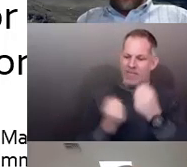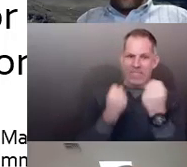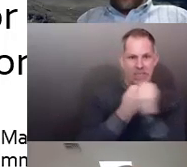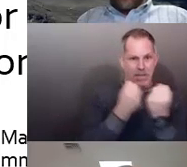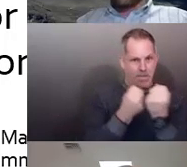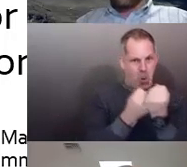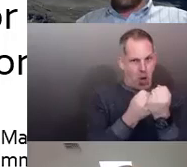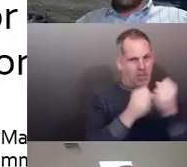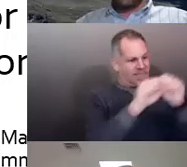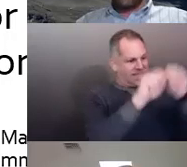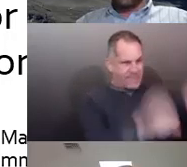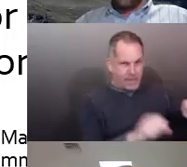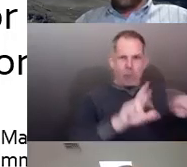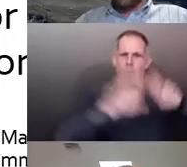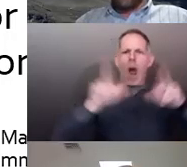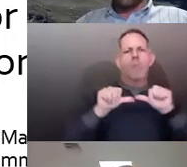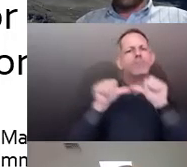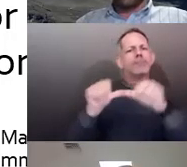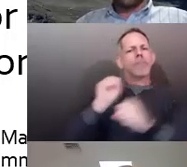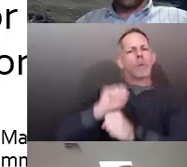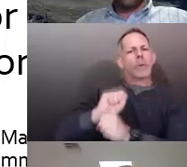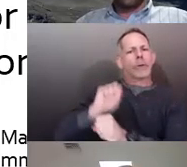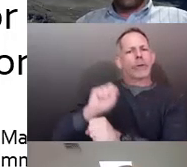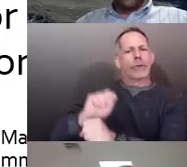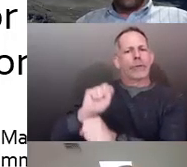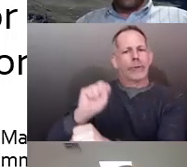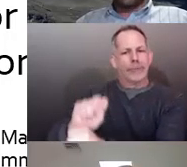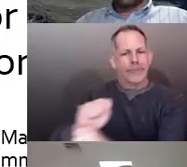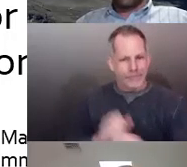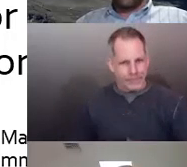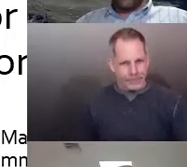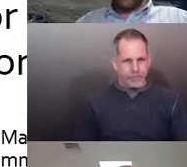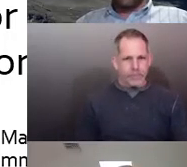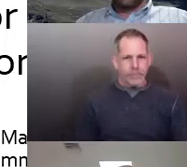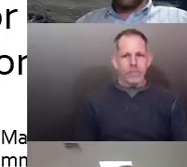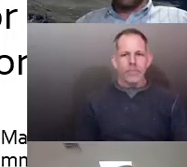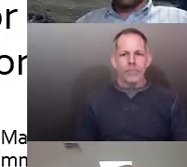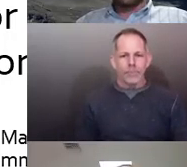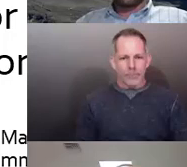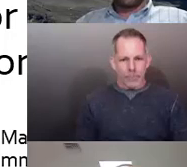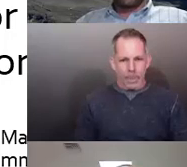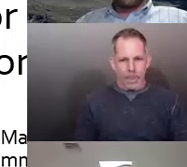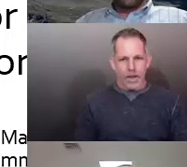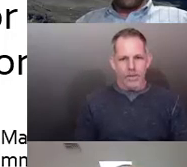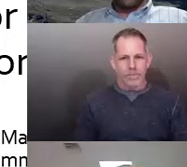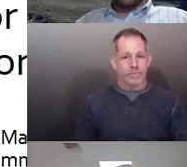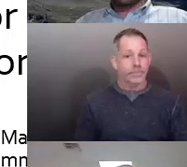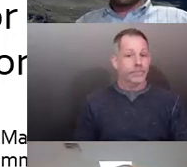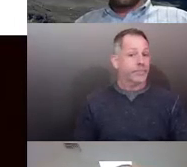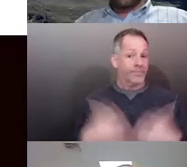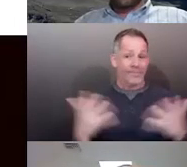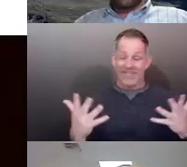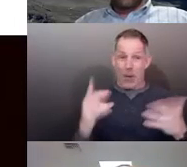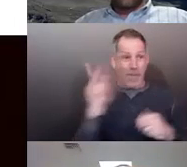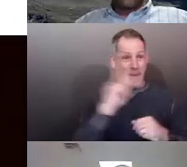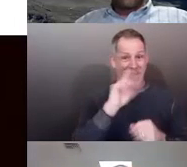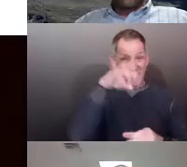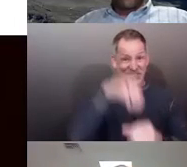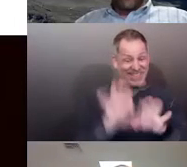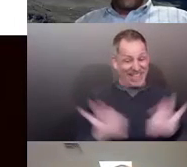course, able to come in and do public health work. So that's really been our focus. Next slide, please.